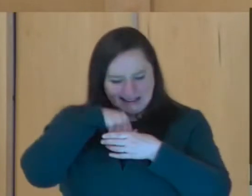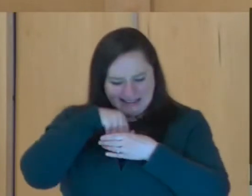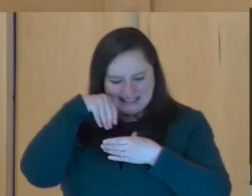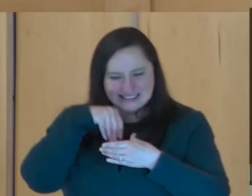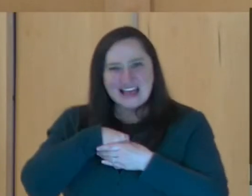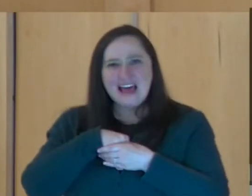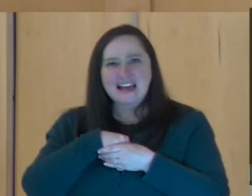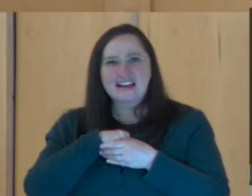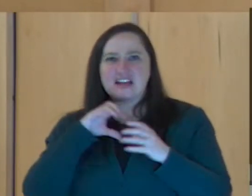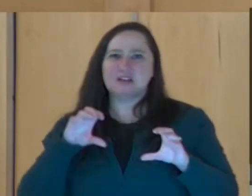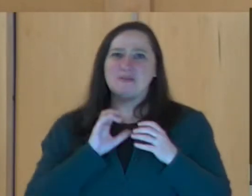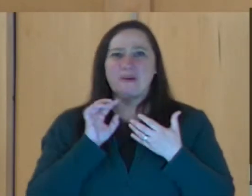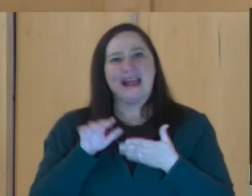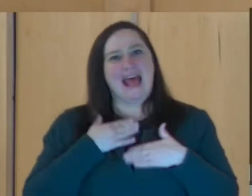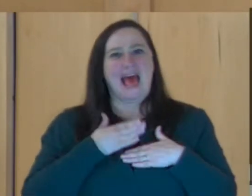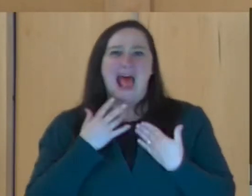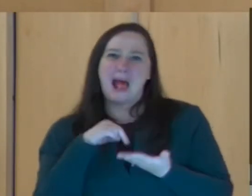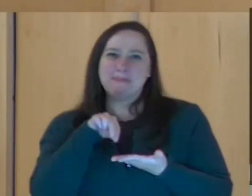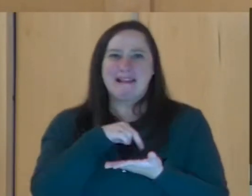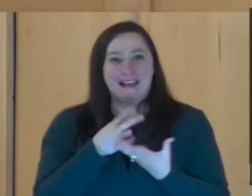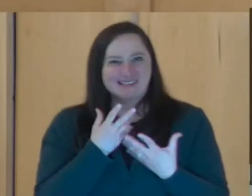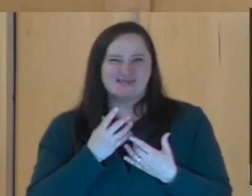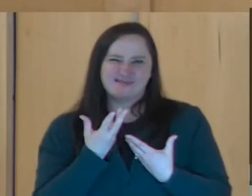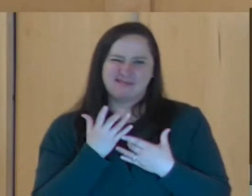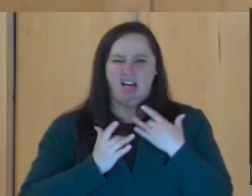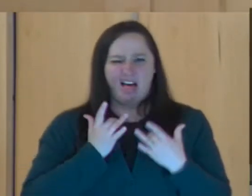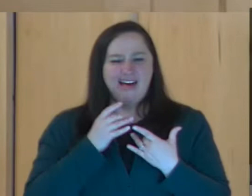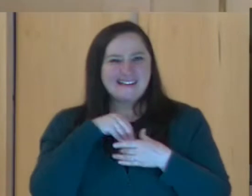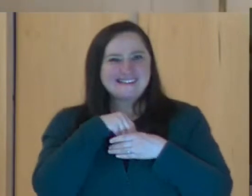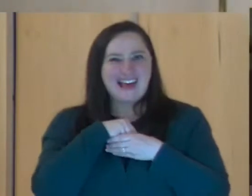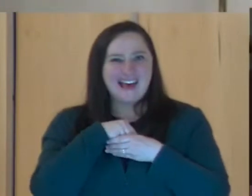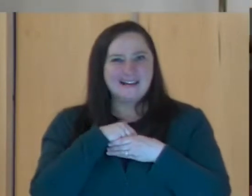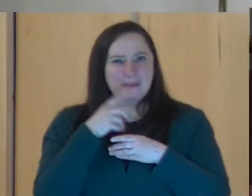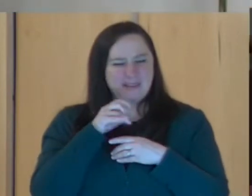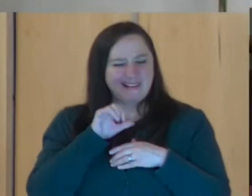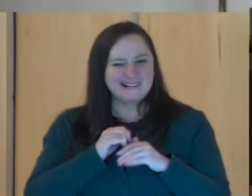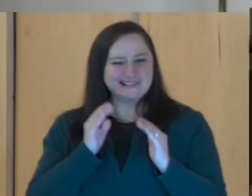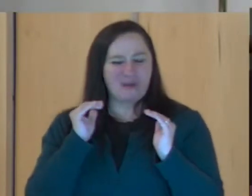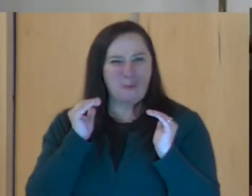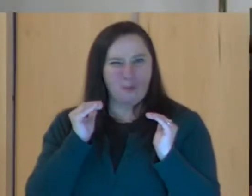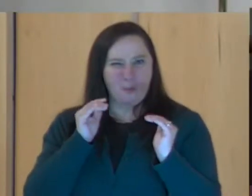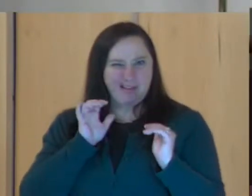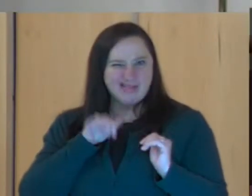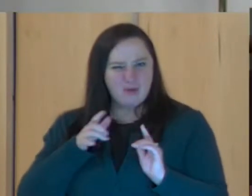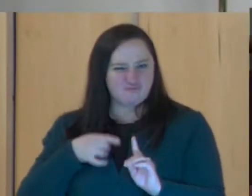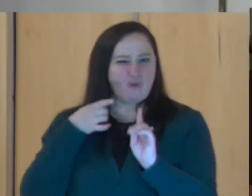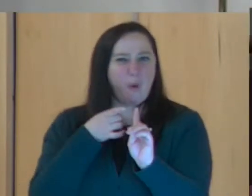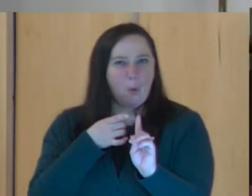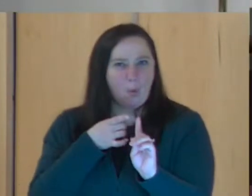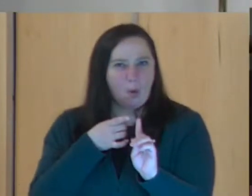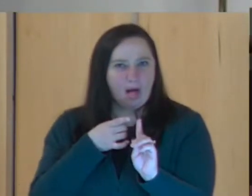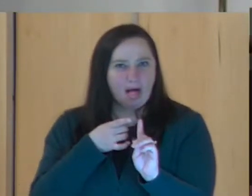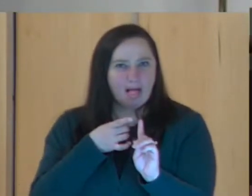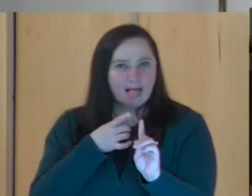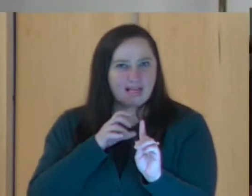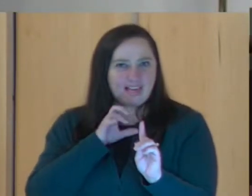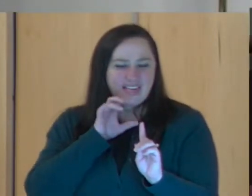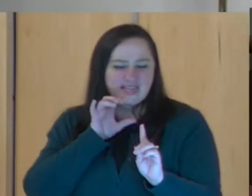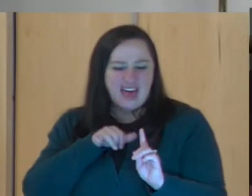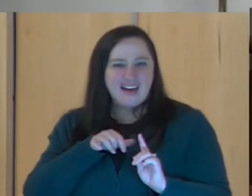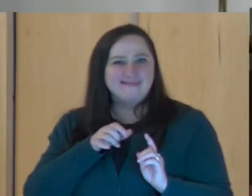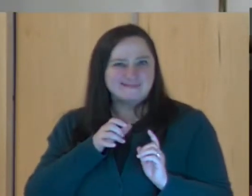been doing a happy dance, because that's exactly what he was hoping to have happen. It's exactly what